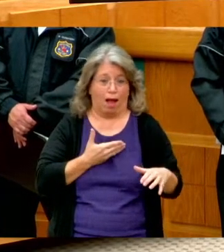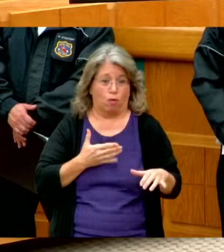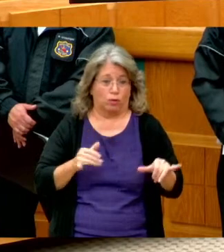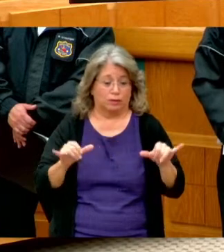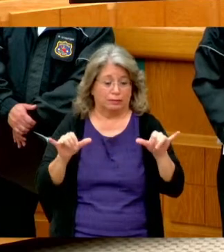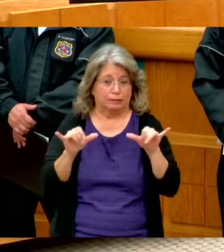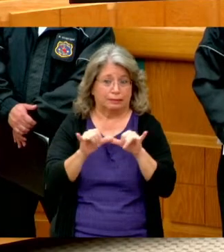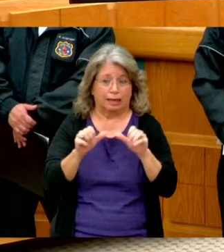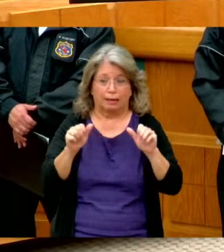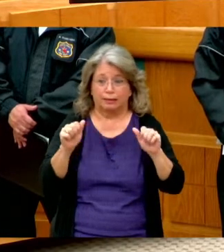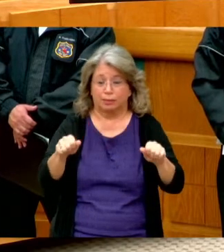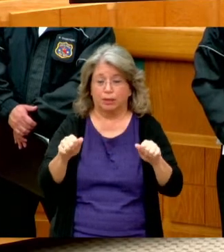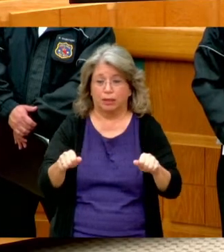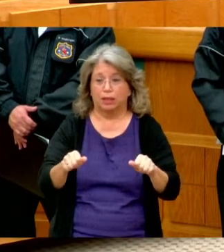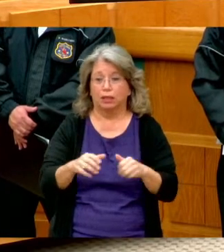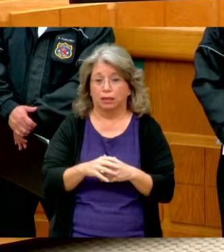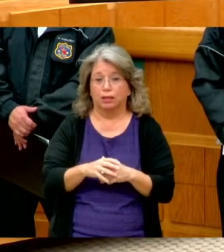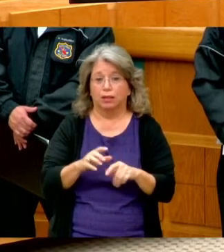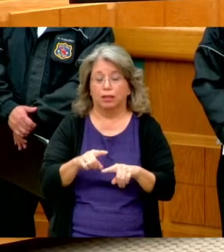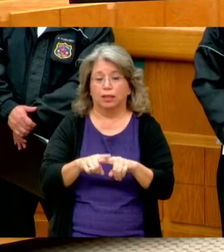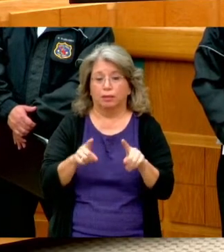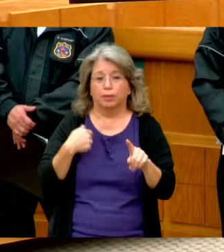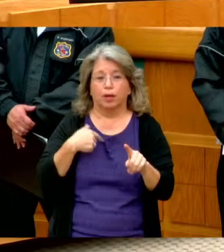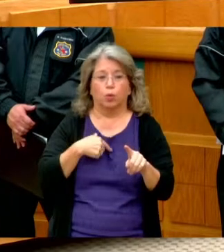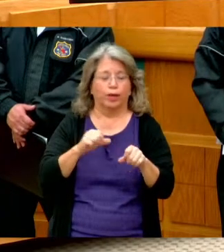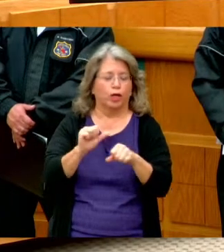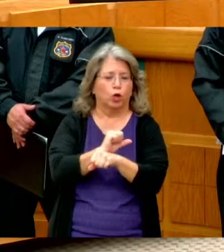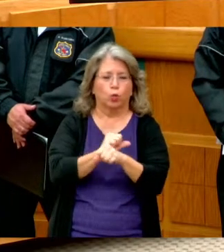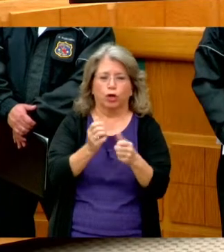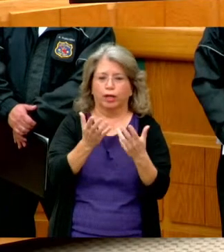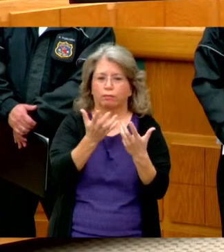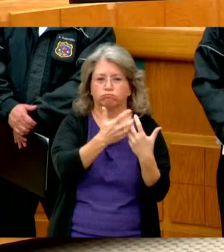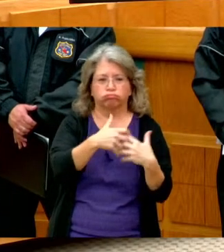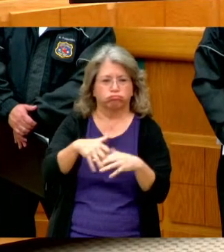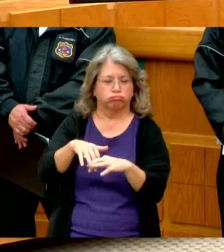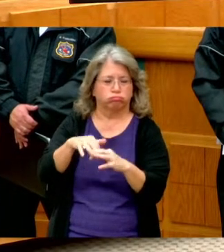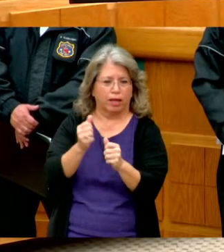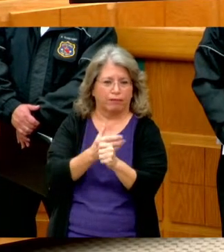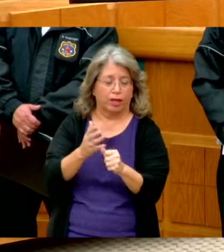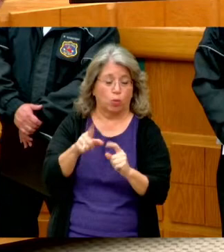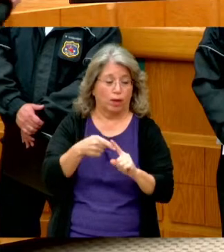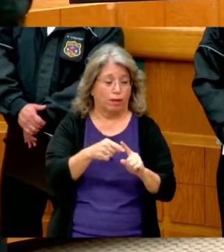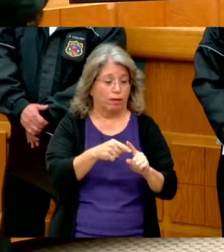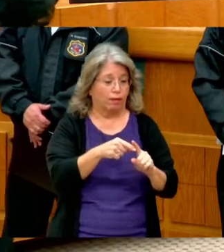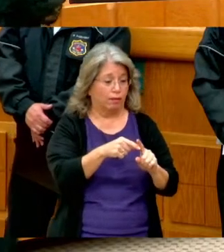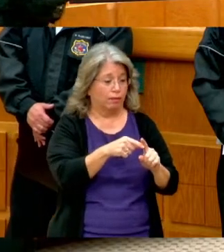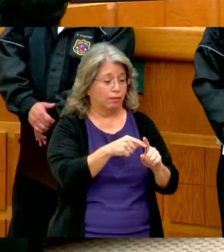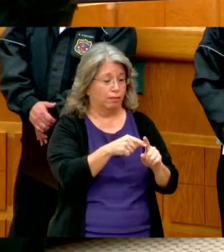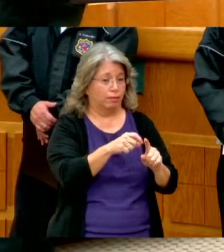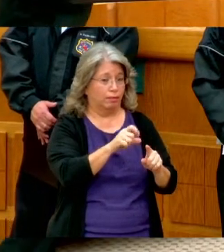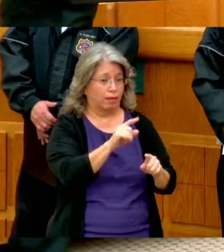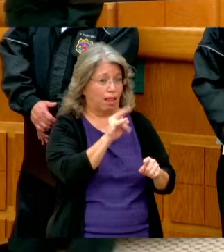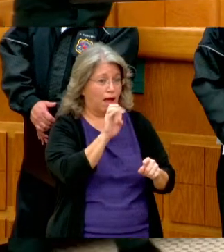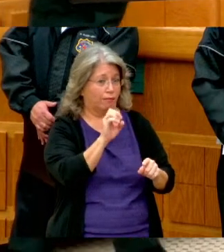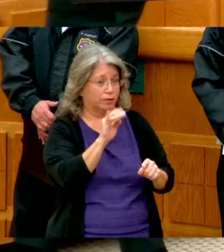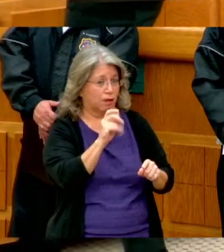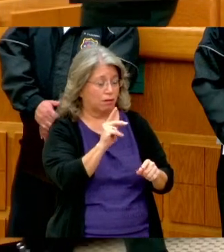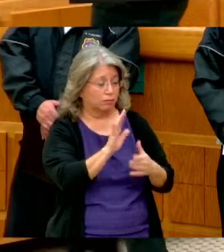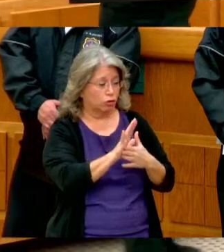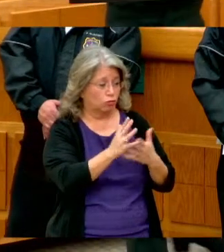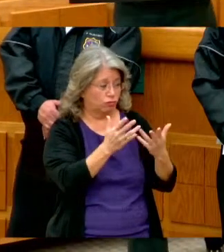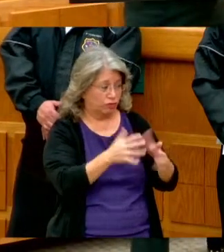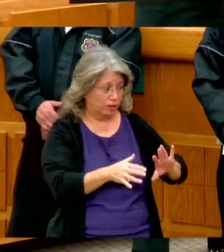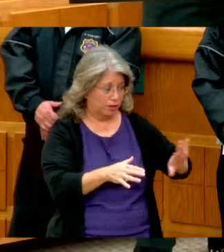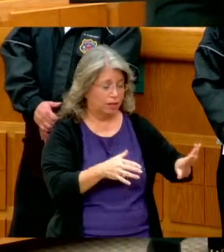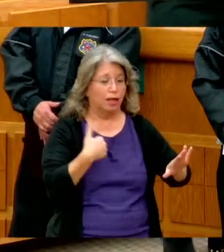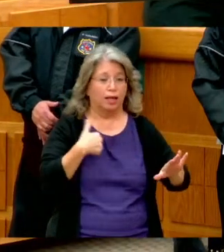the width band, but we're working through all those things. Once the livestock show is finished, we'll be able to do this much different, and it'll